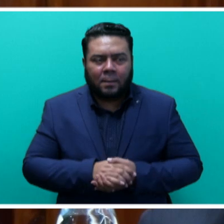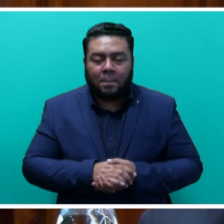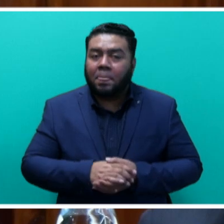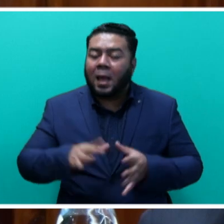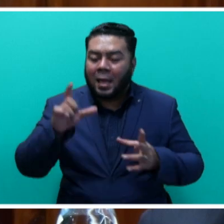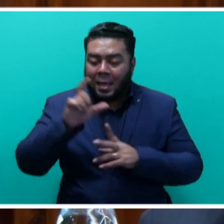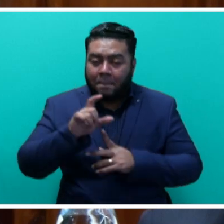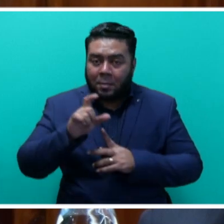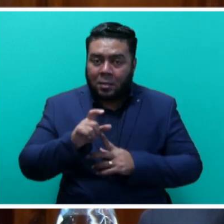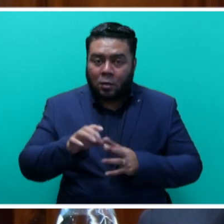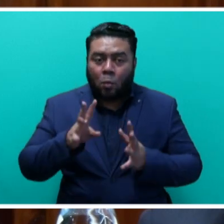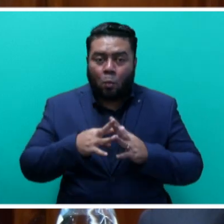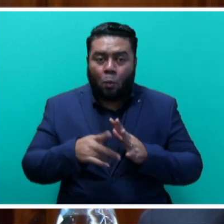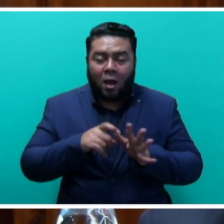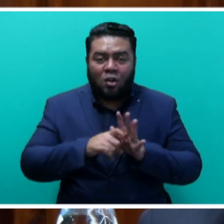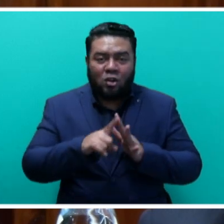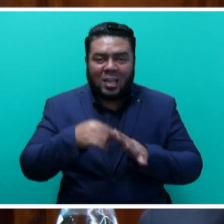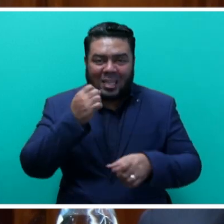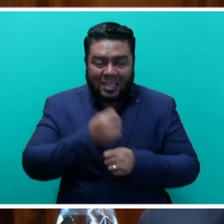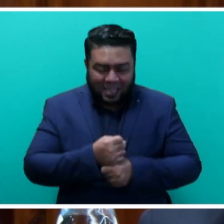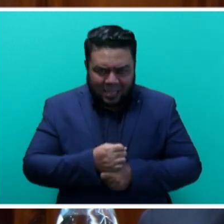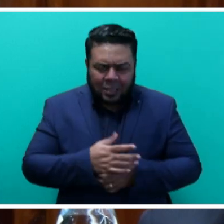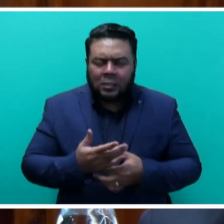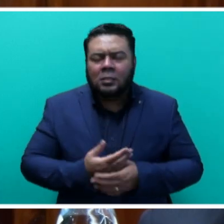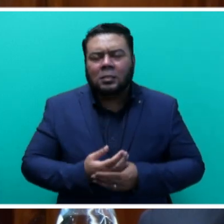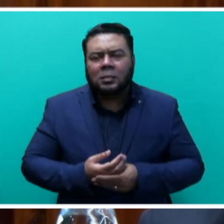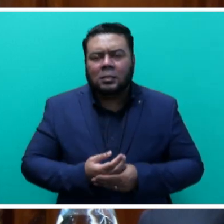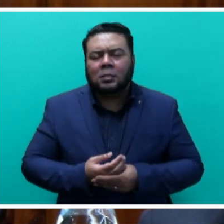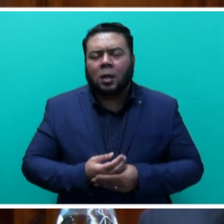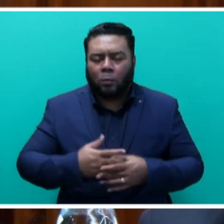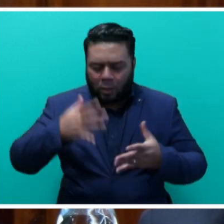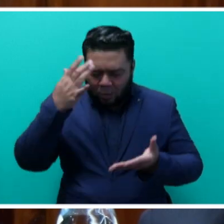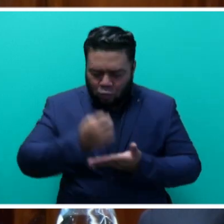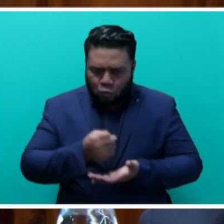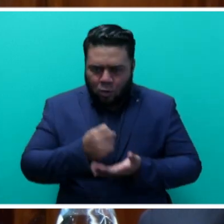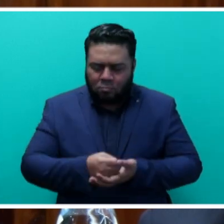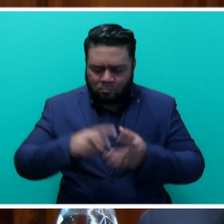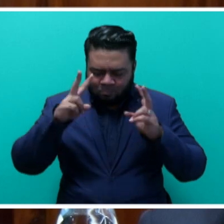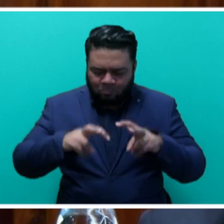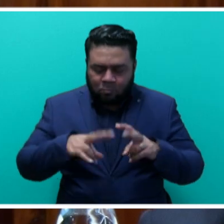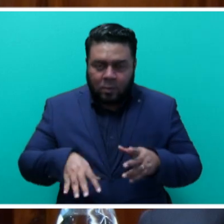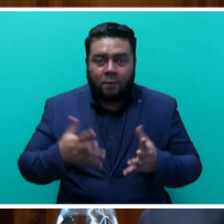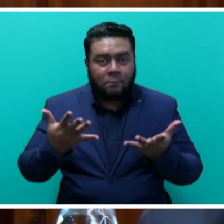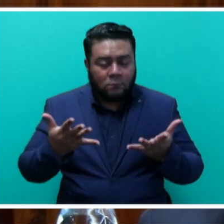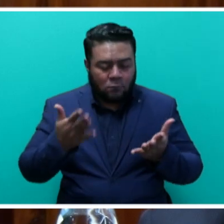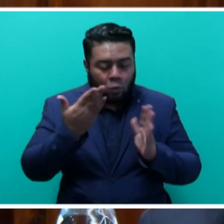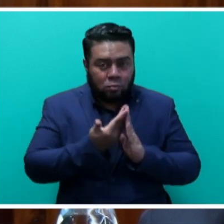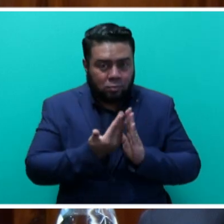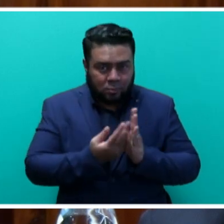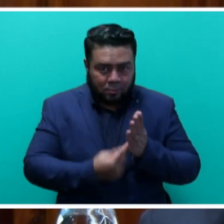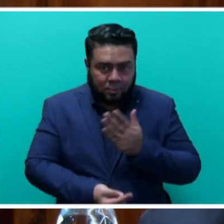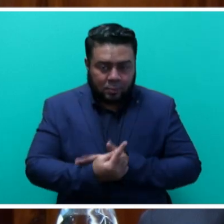Walding, our appointed investigator in charge, will ensure a comprehensive examination of the incidents,